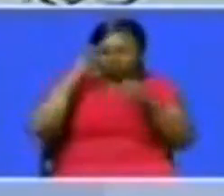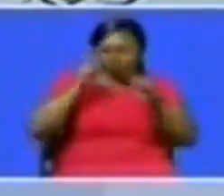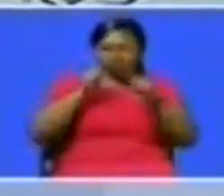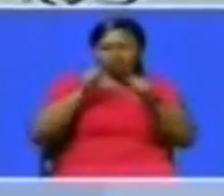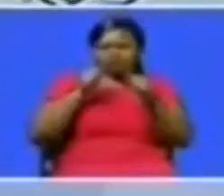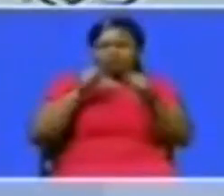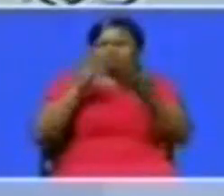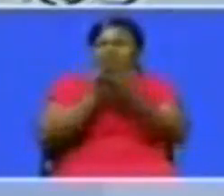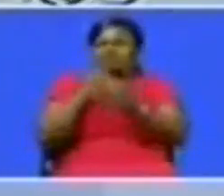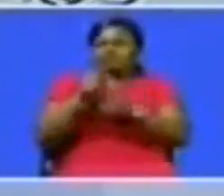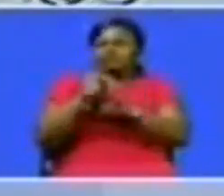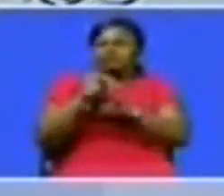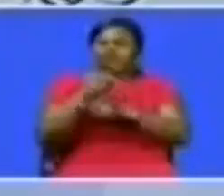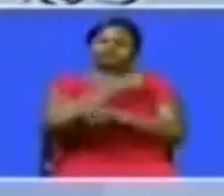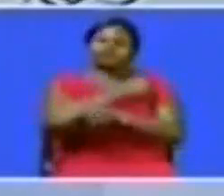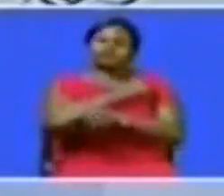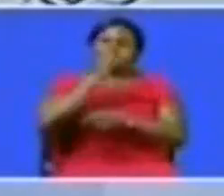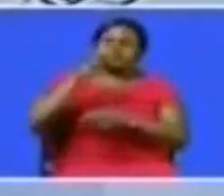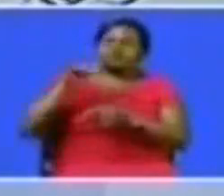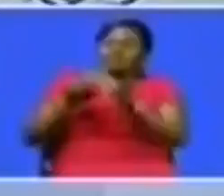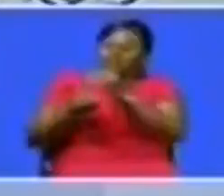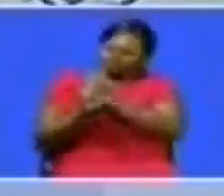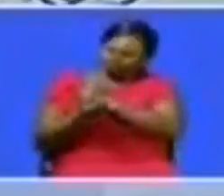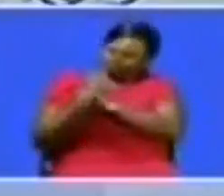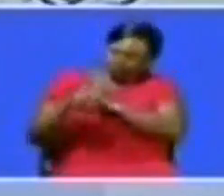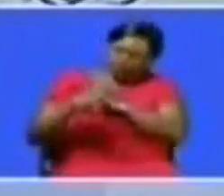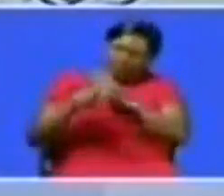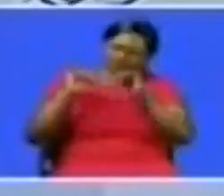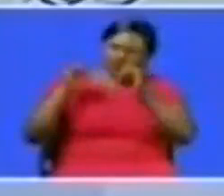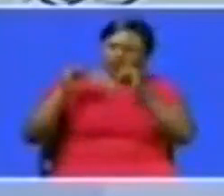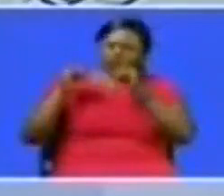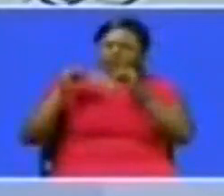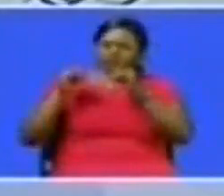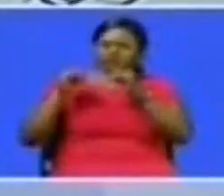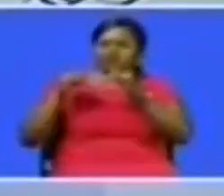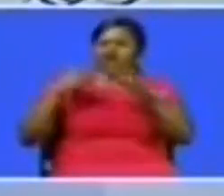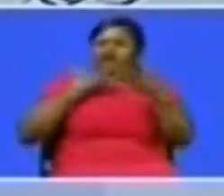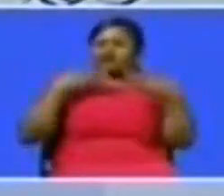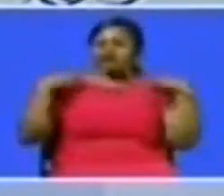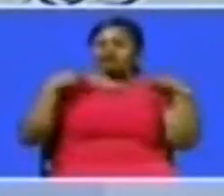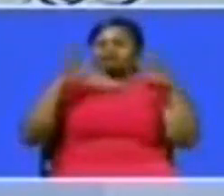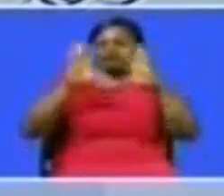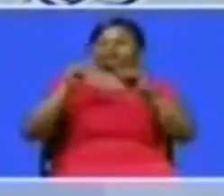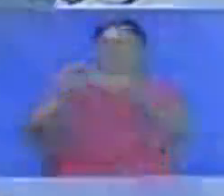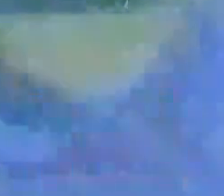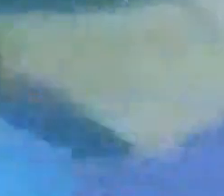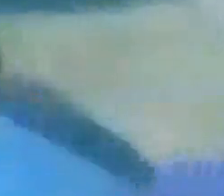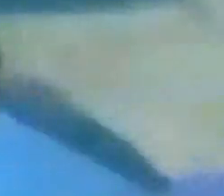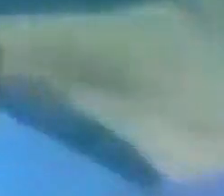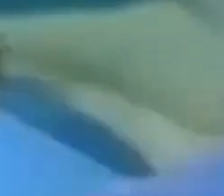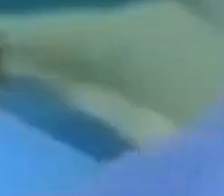be charged for this? Well, Dr. Masi Kurir explores this in our new segment, Our Health Budgets. Take a look.